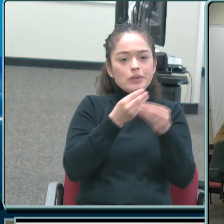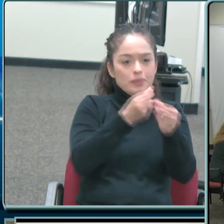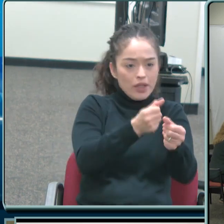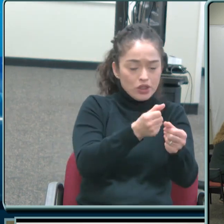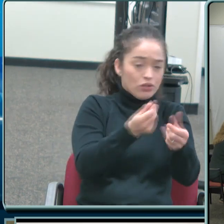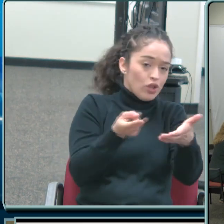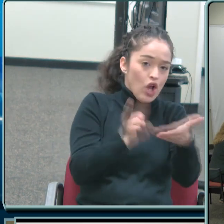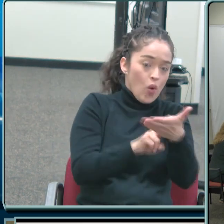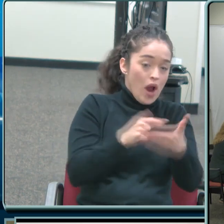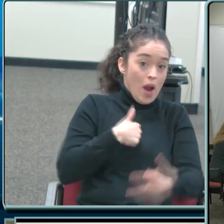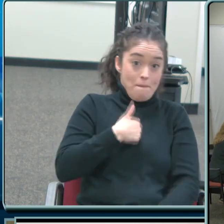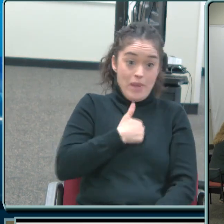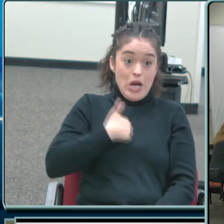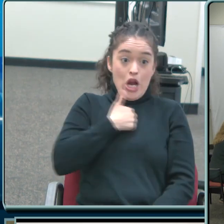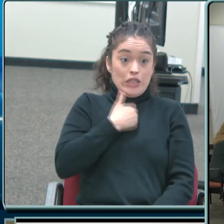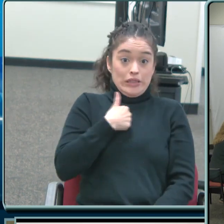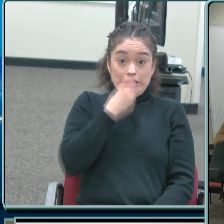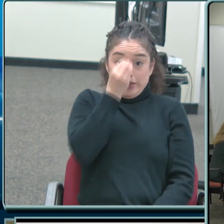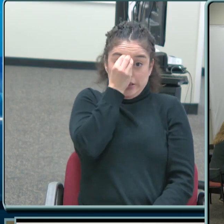I apologize, I don't